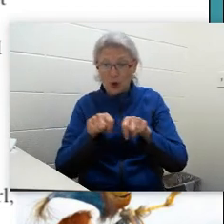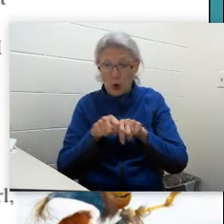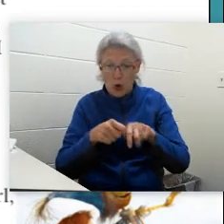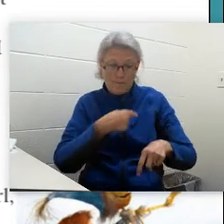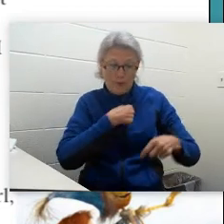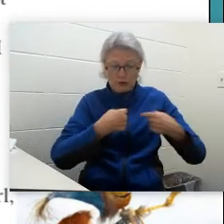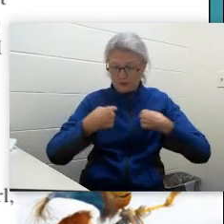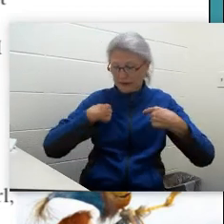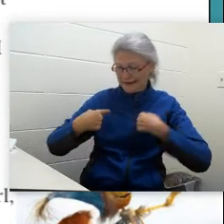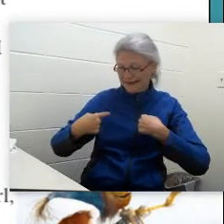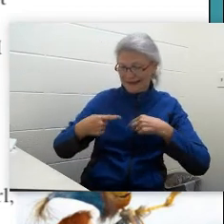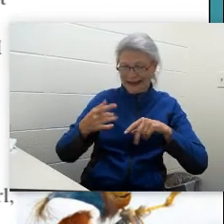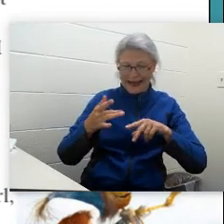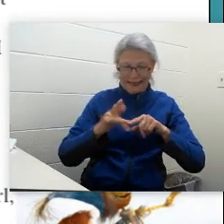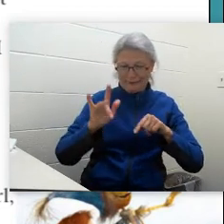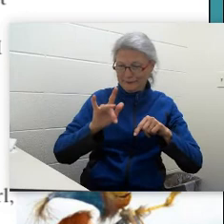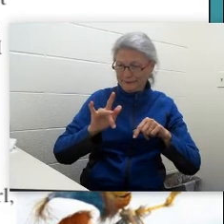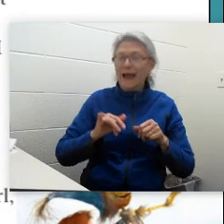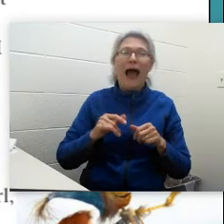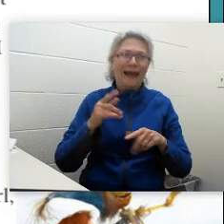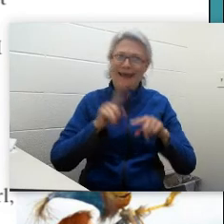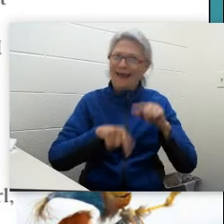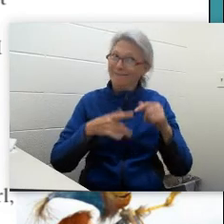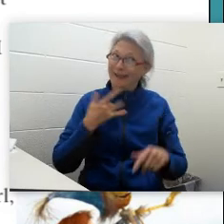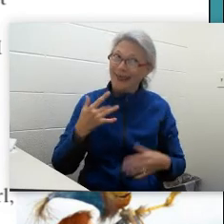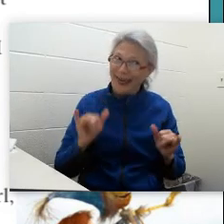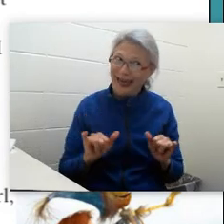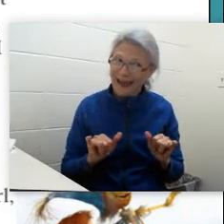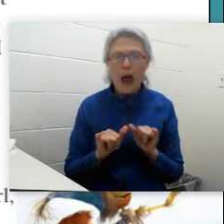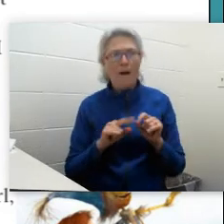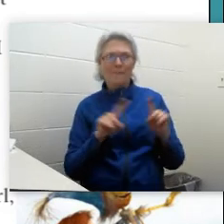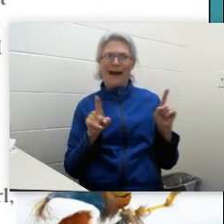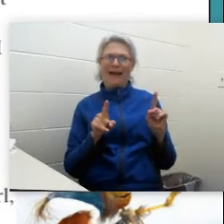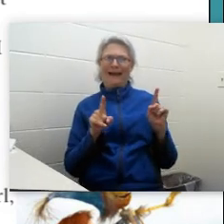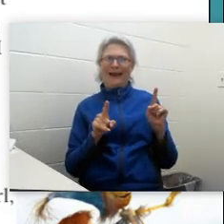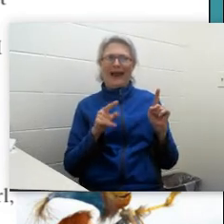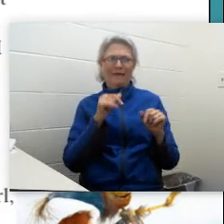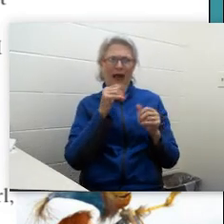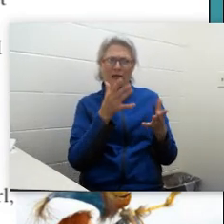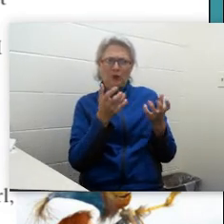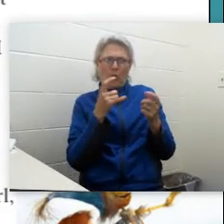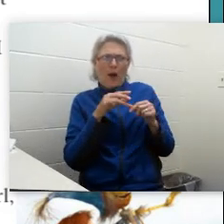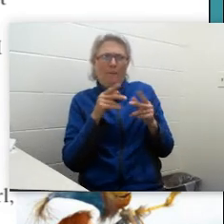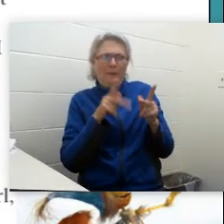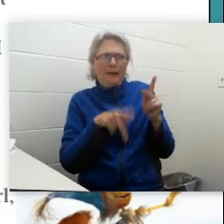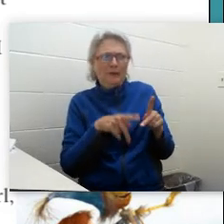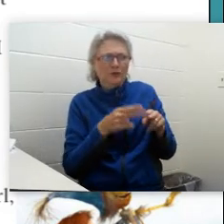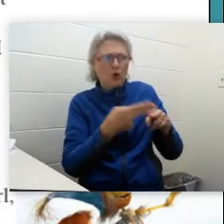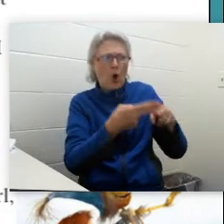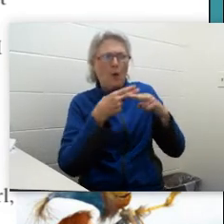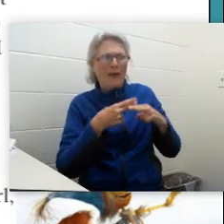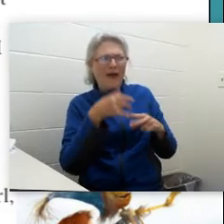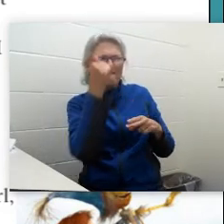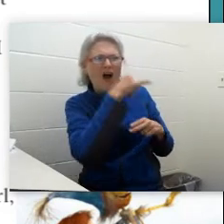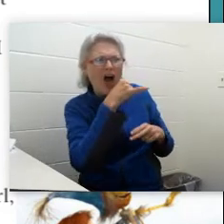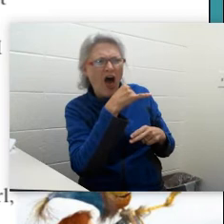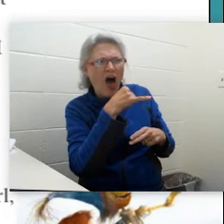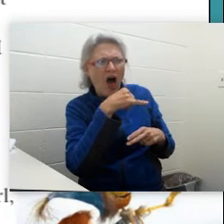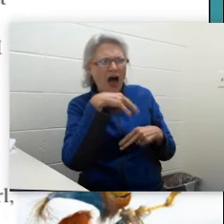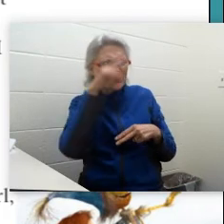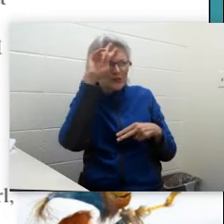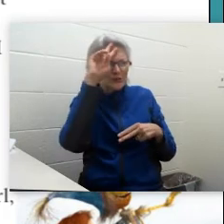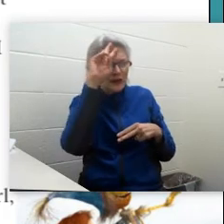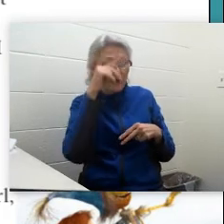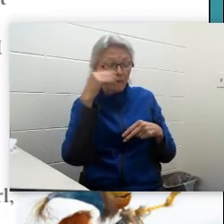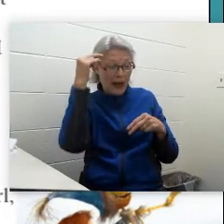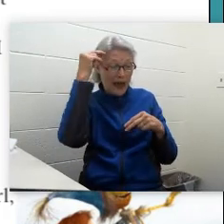into me, it doesn't matter, for I cannot feel it. But if I do not want people to call me a fool, and if my head stays stuffed with